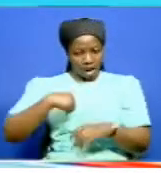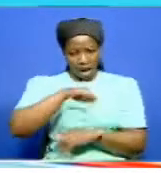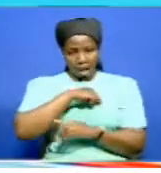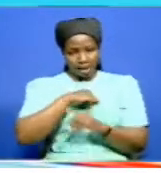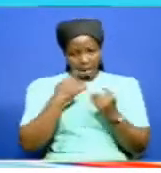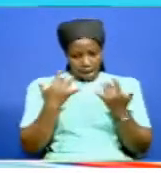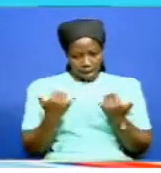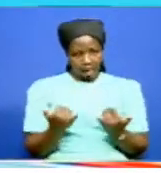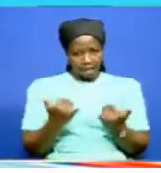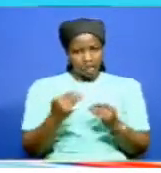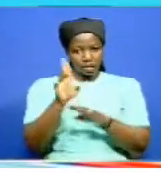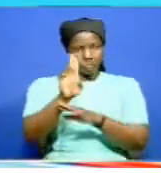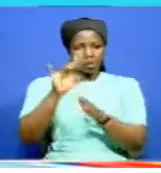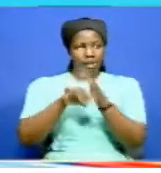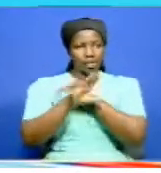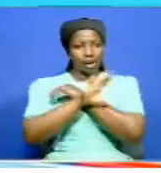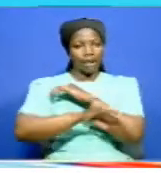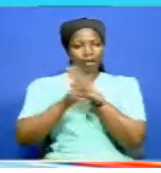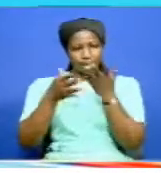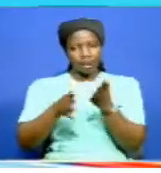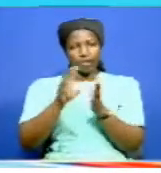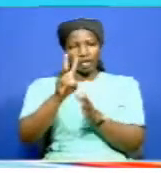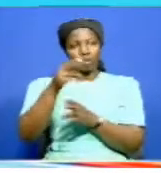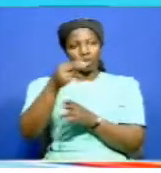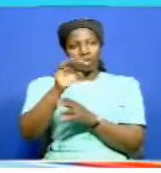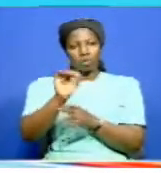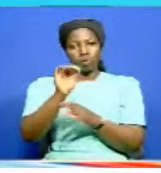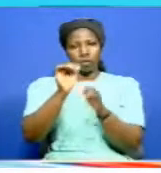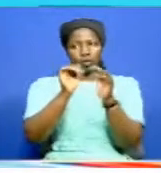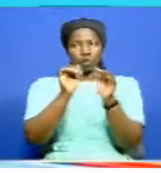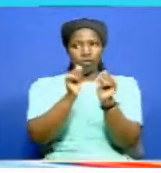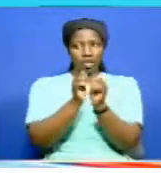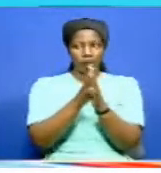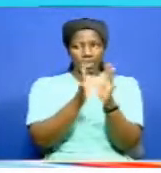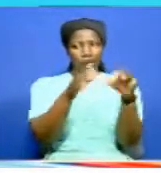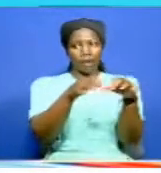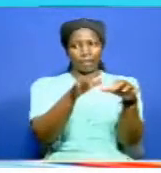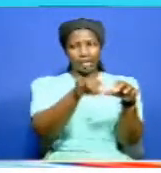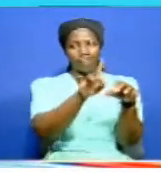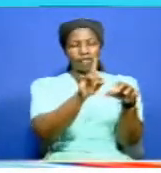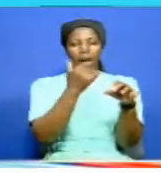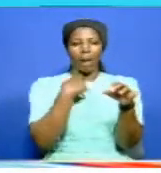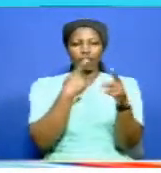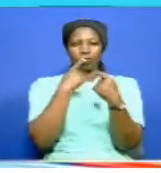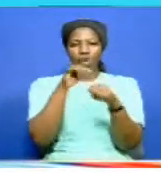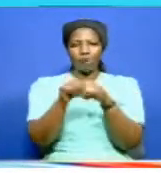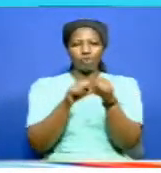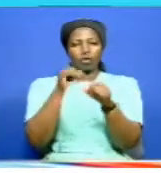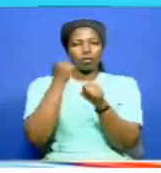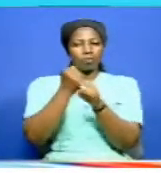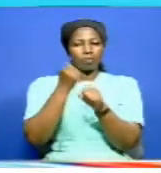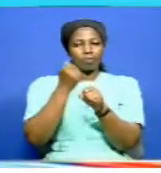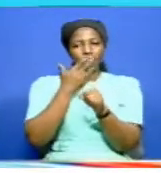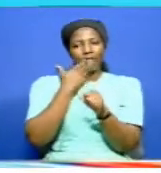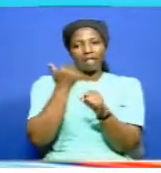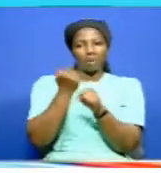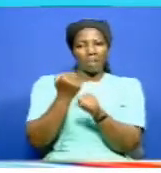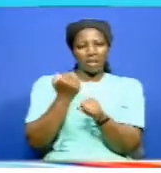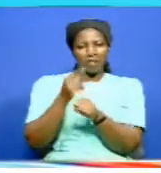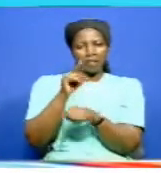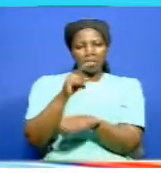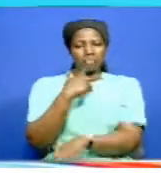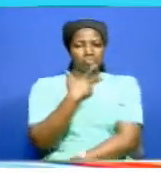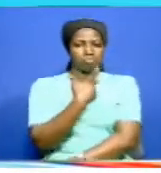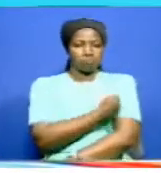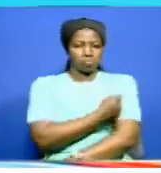the World Health Organization and of course the company itself has talked about the efficacy of the jab,